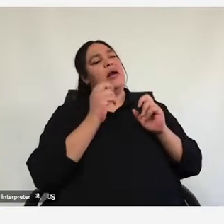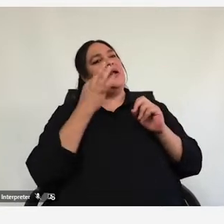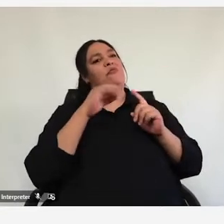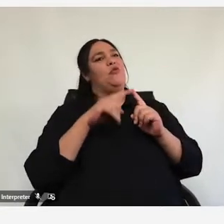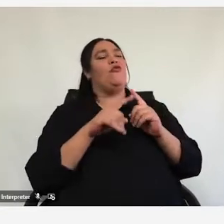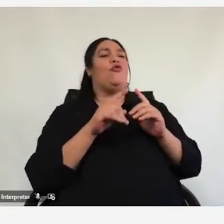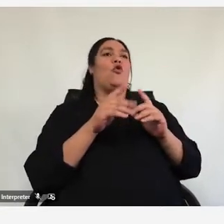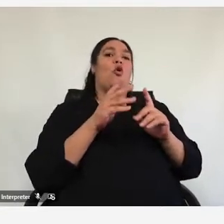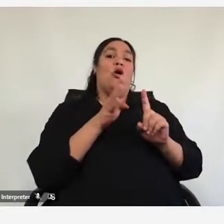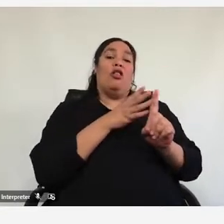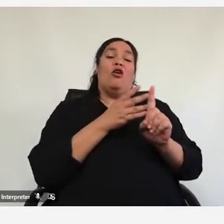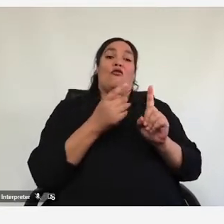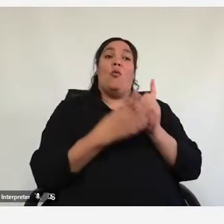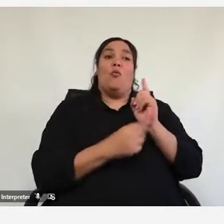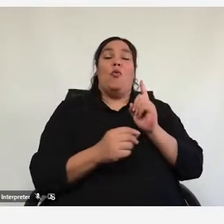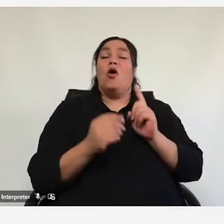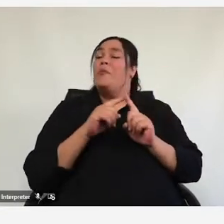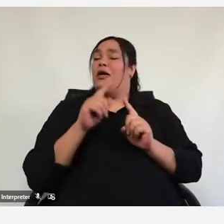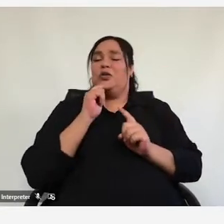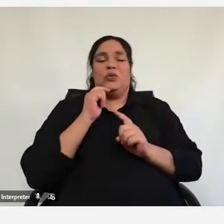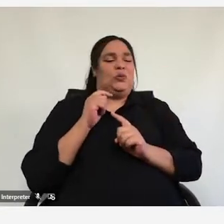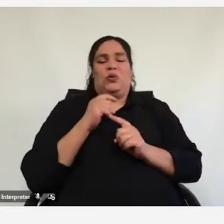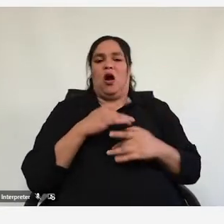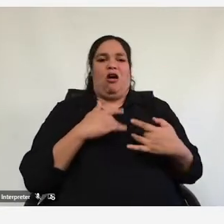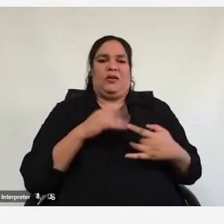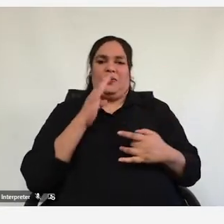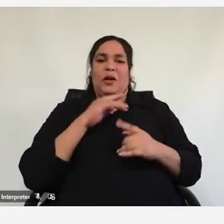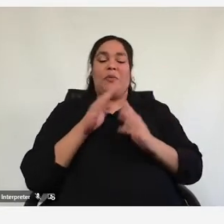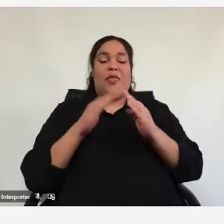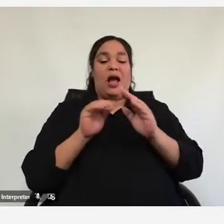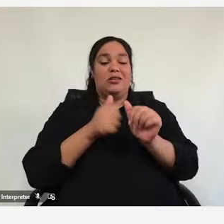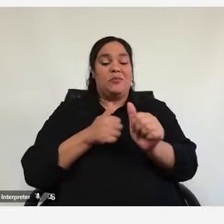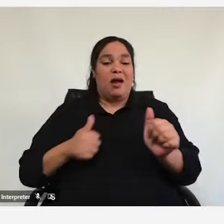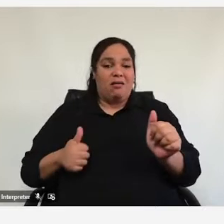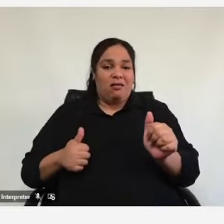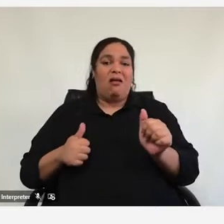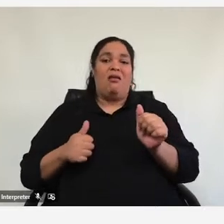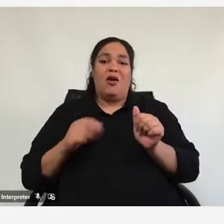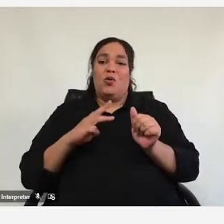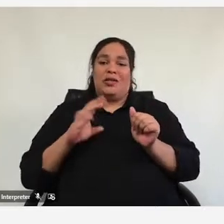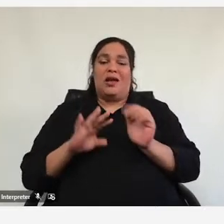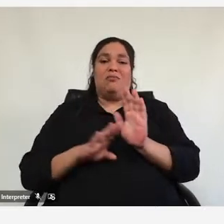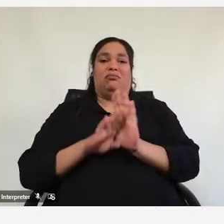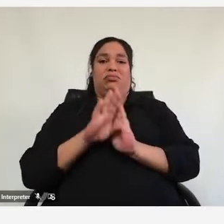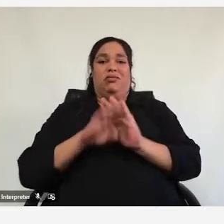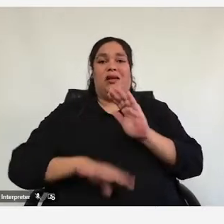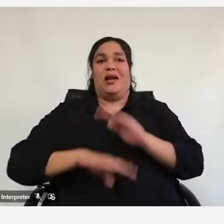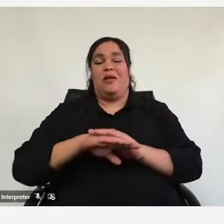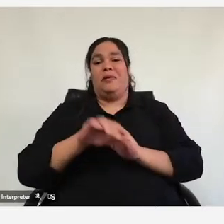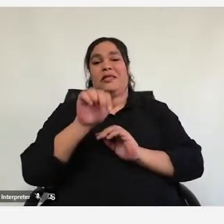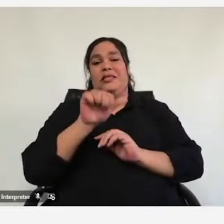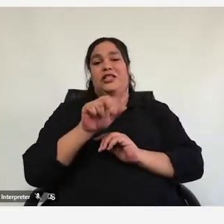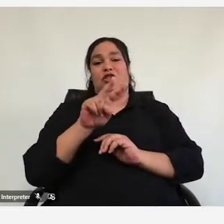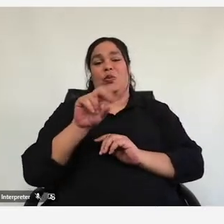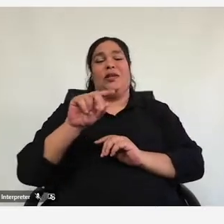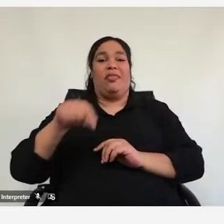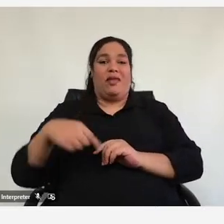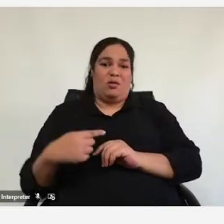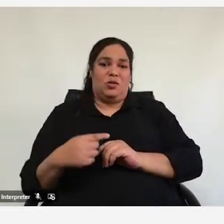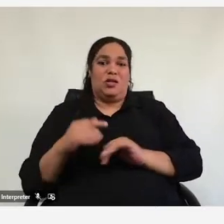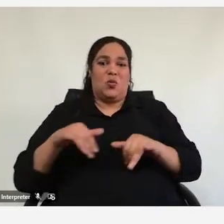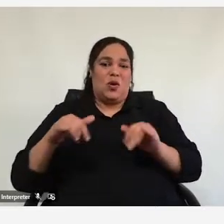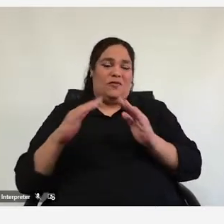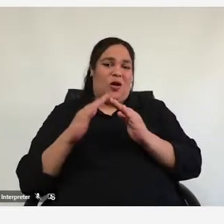than actually being one. Currently, the housing backlog in the Western Cape has risen to approximately 620,000. This